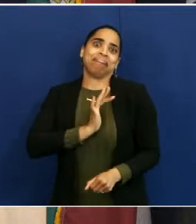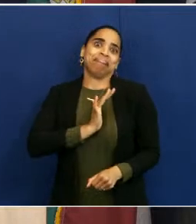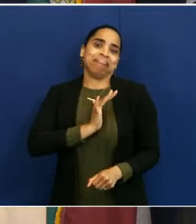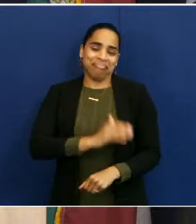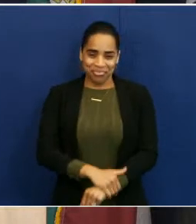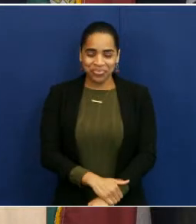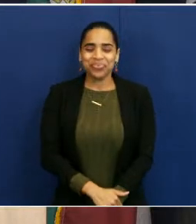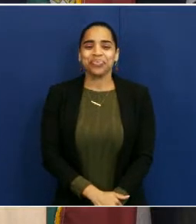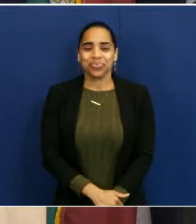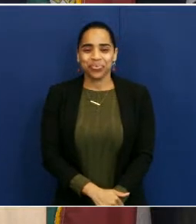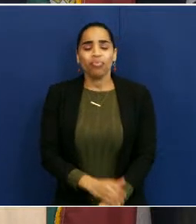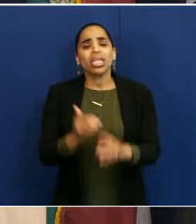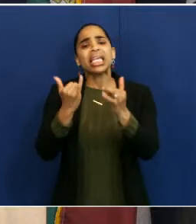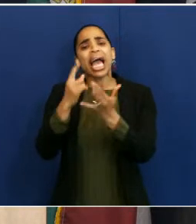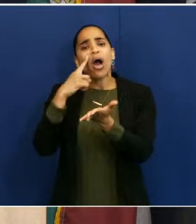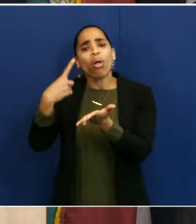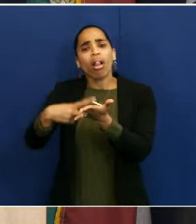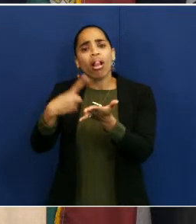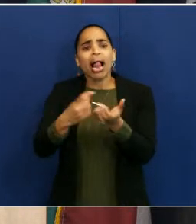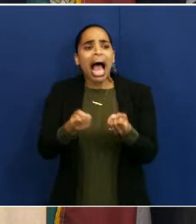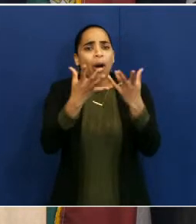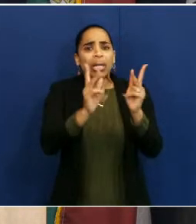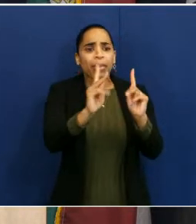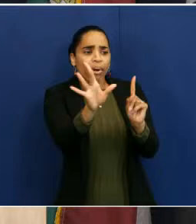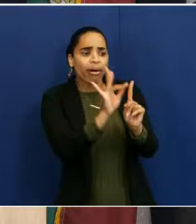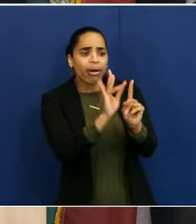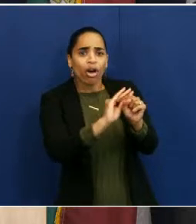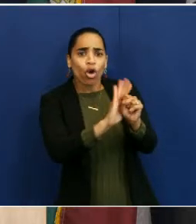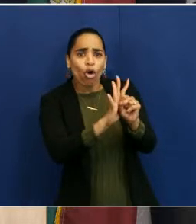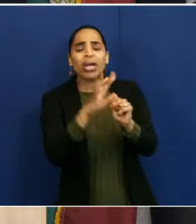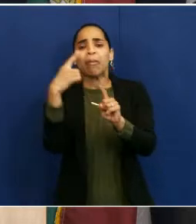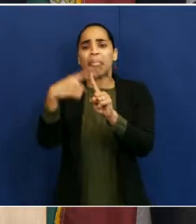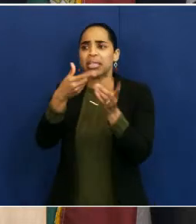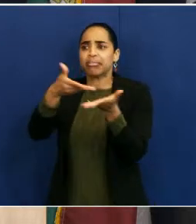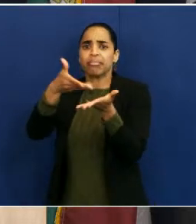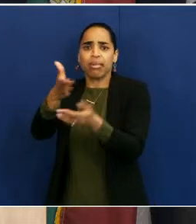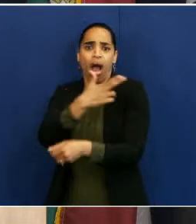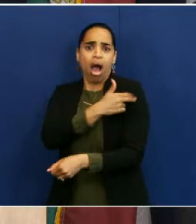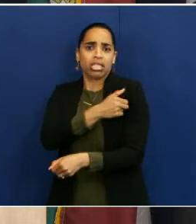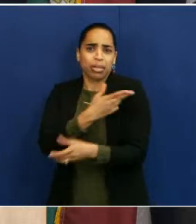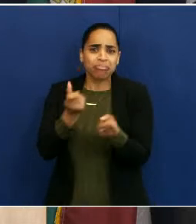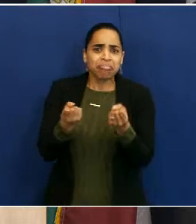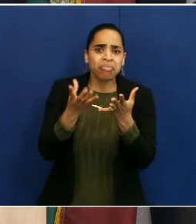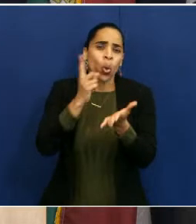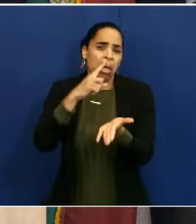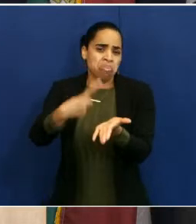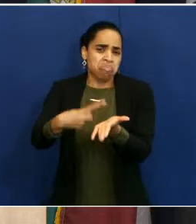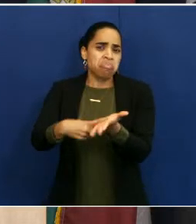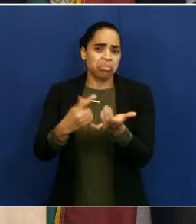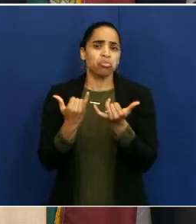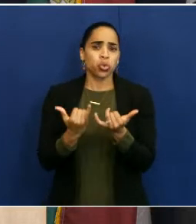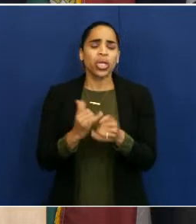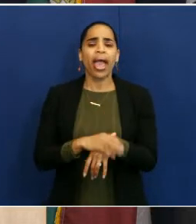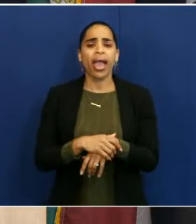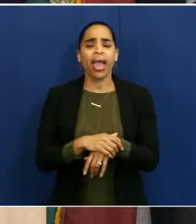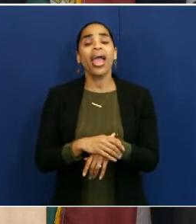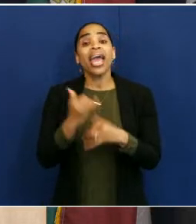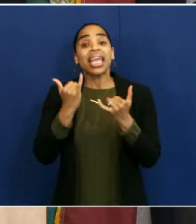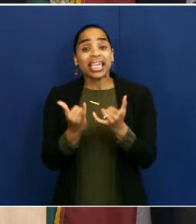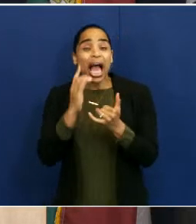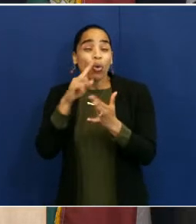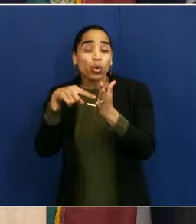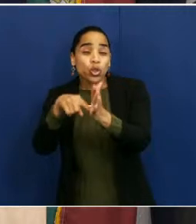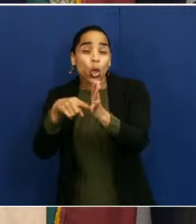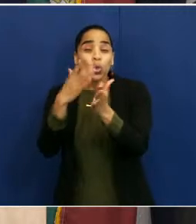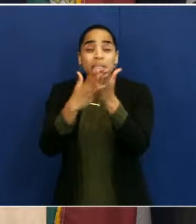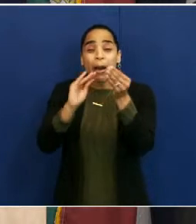we're headed. We'll talk about case rates and hospitalizations in a minute. I'll bring those charts back today, which show you essentially a little up, little down,